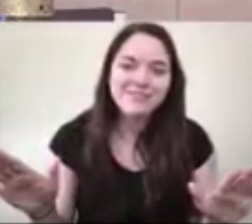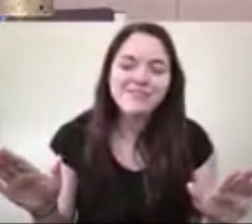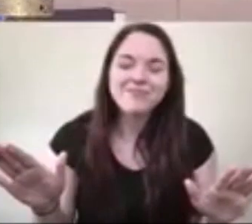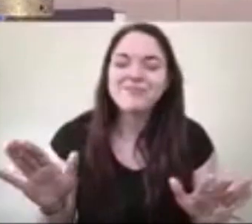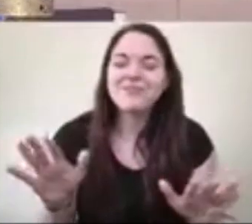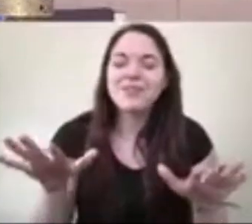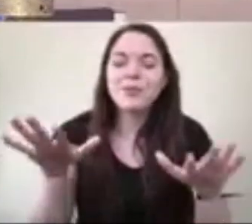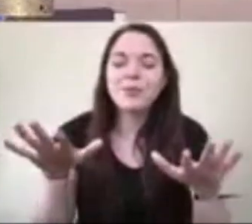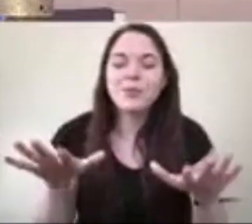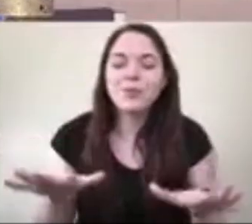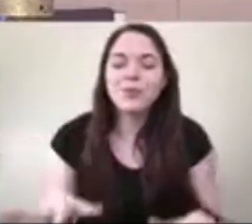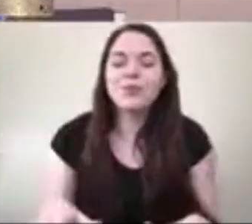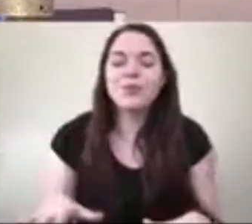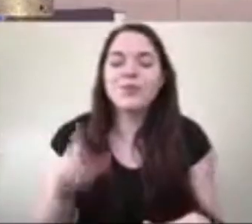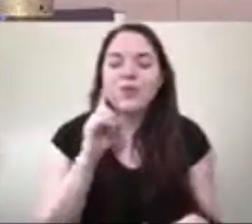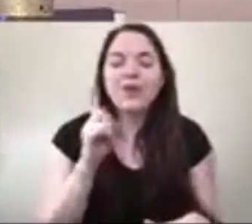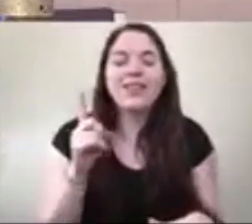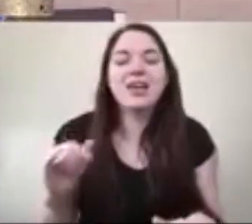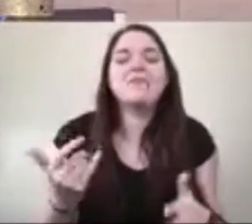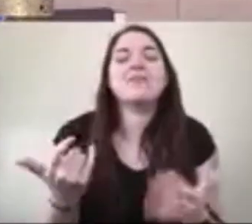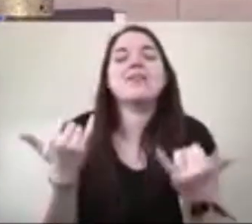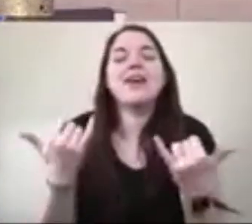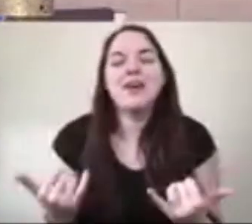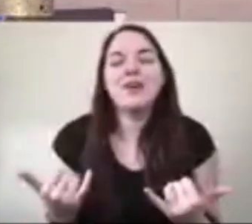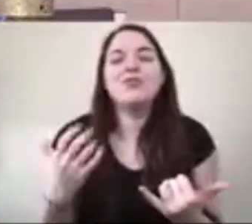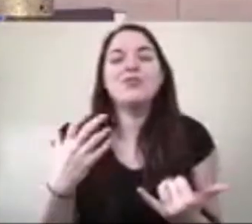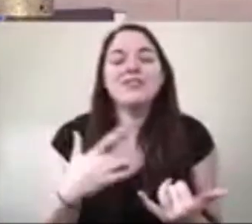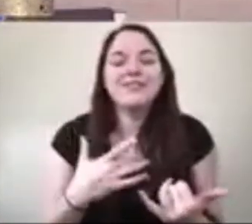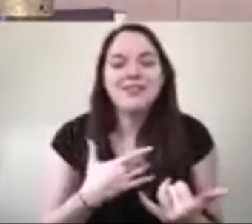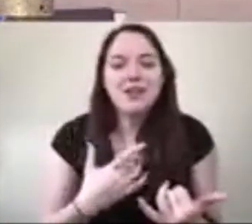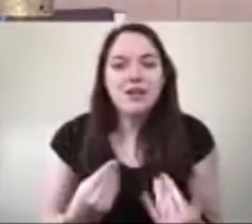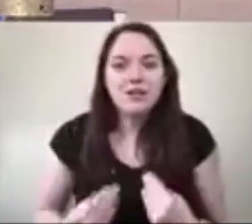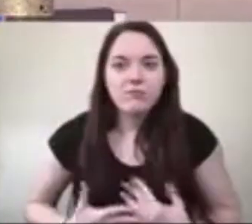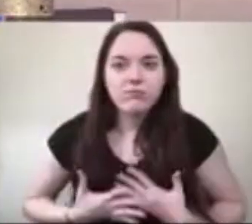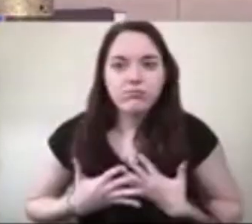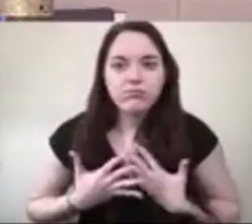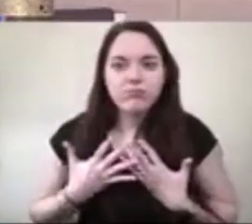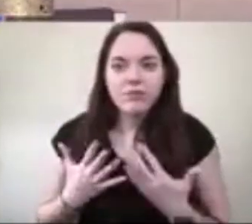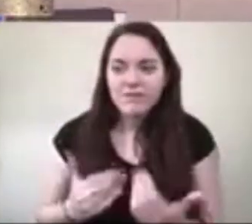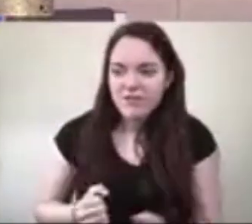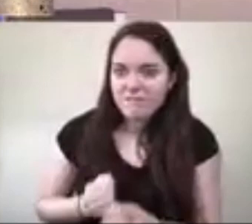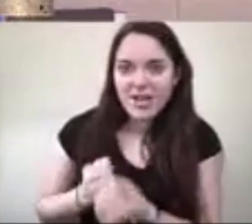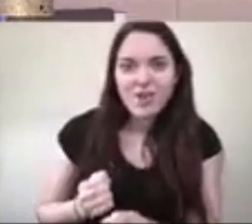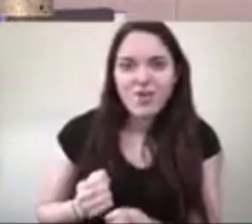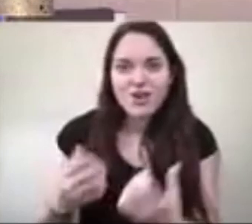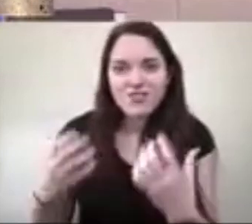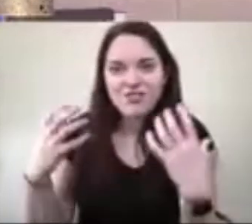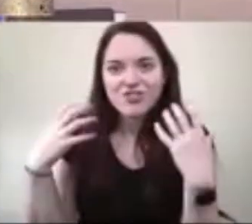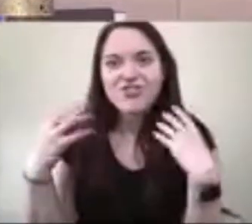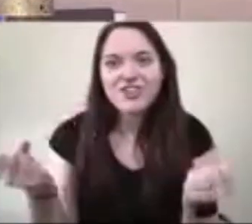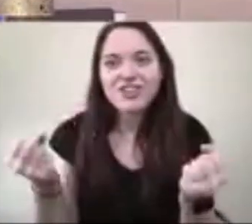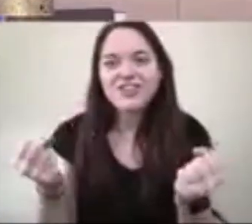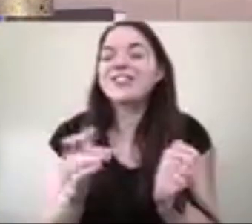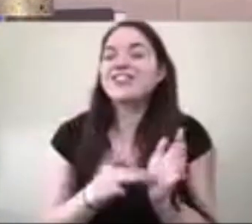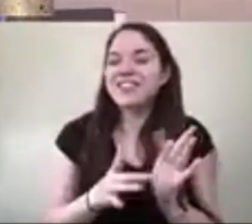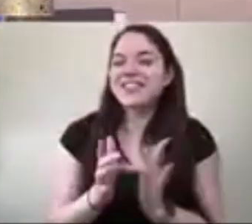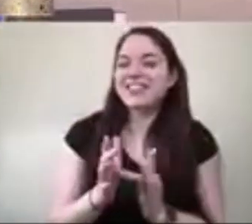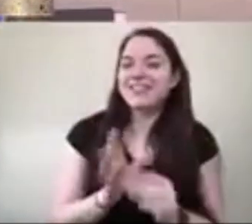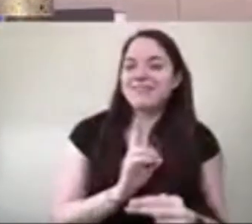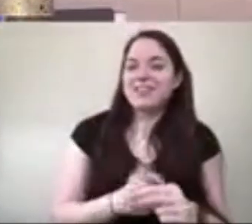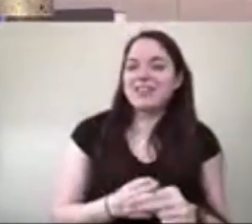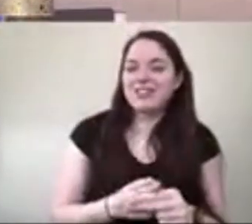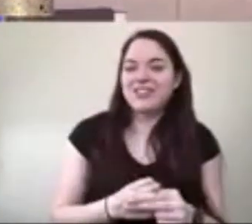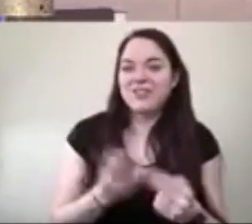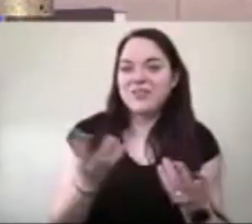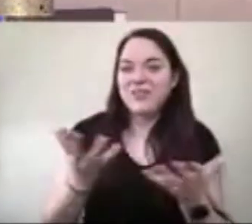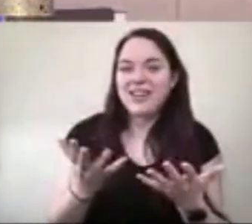an entryway into courage. Jesus says something so amazing and powerful here when he calls them to